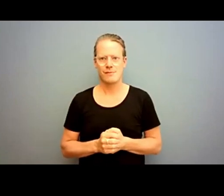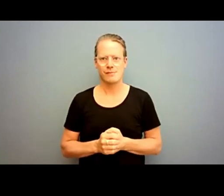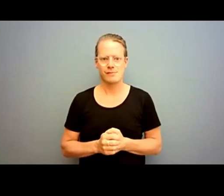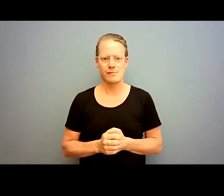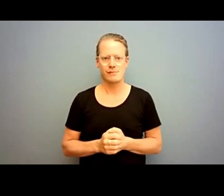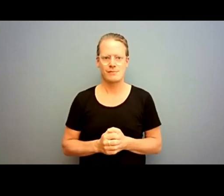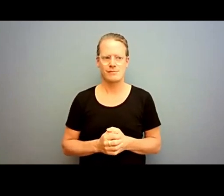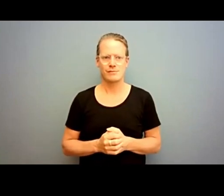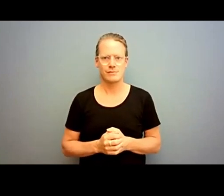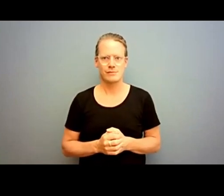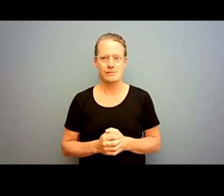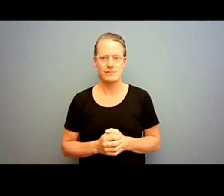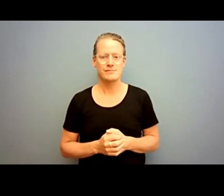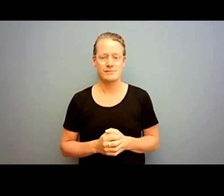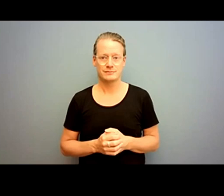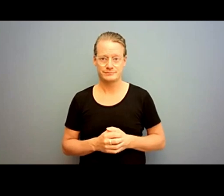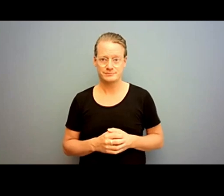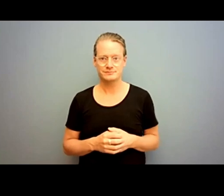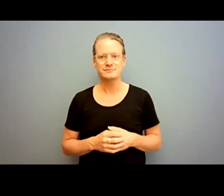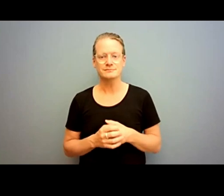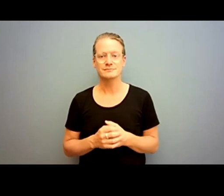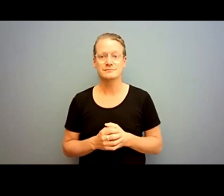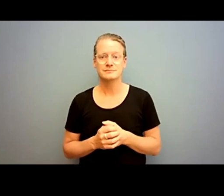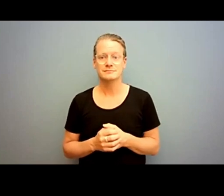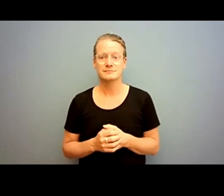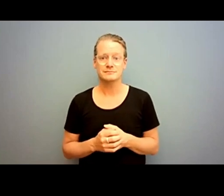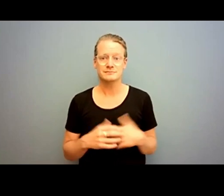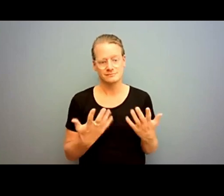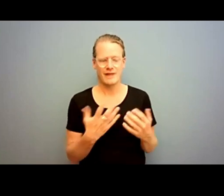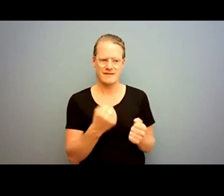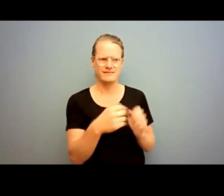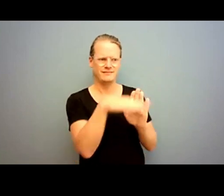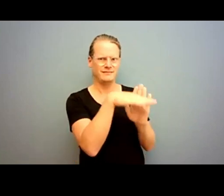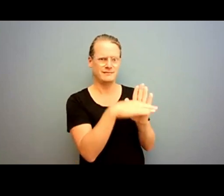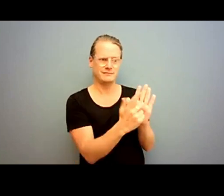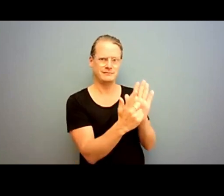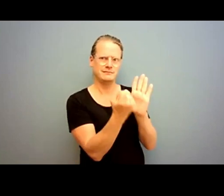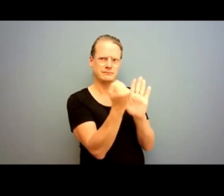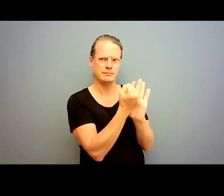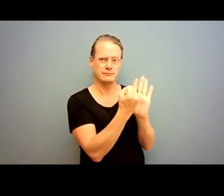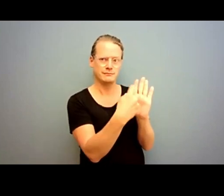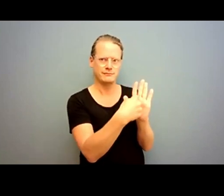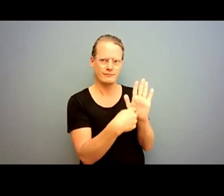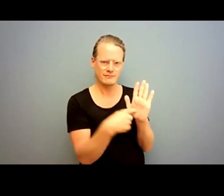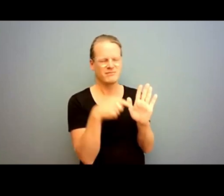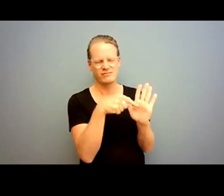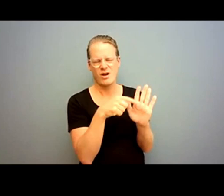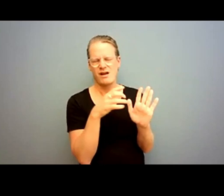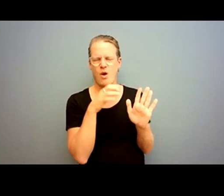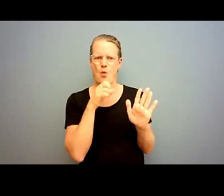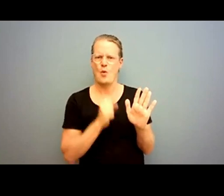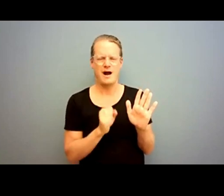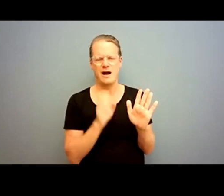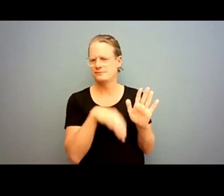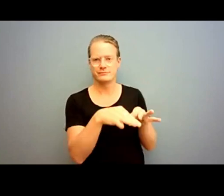with dementia. Political rights offered some route to rewrite those wrongs, but even recently,